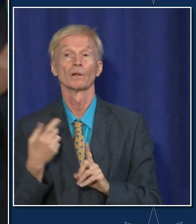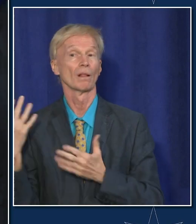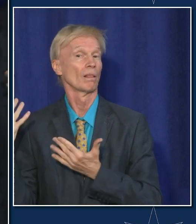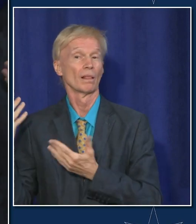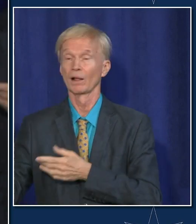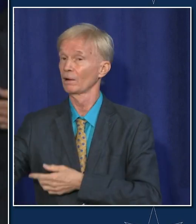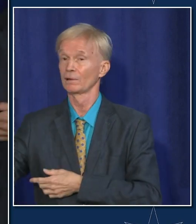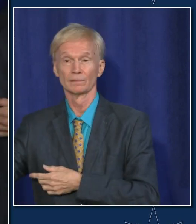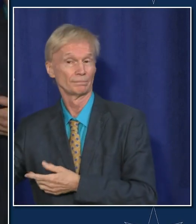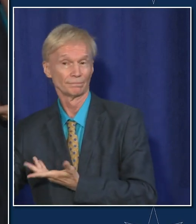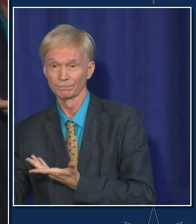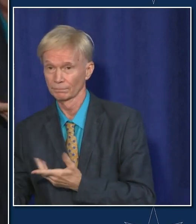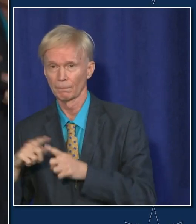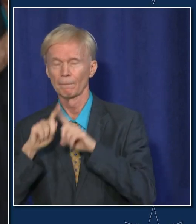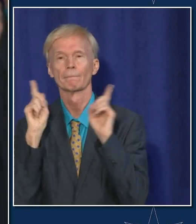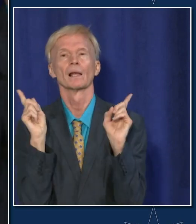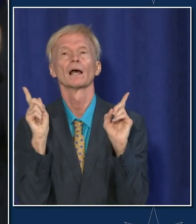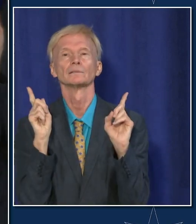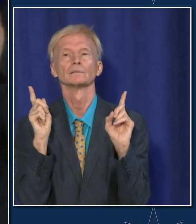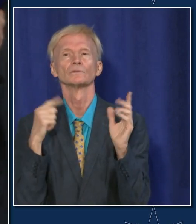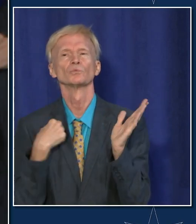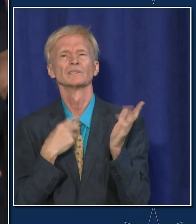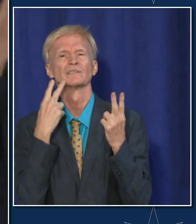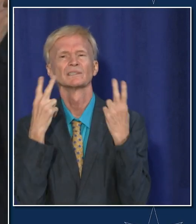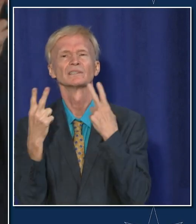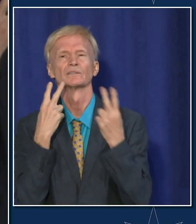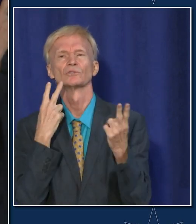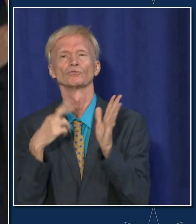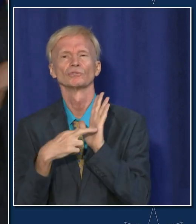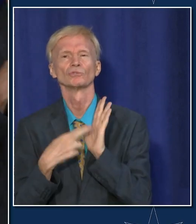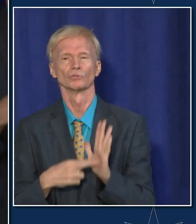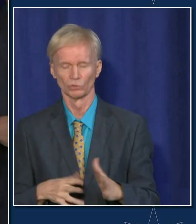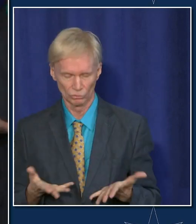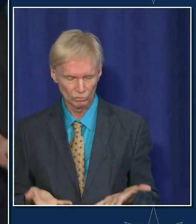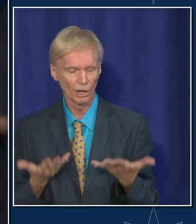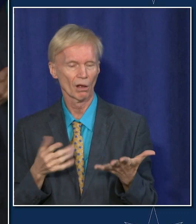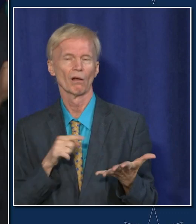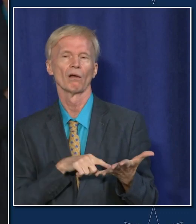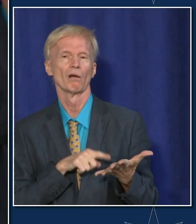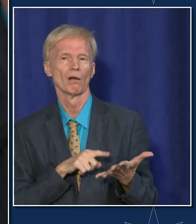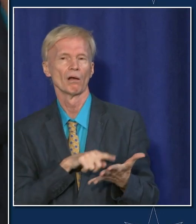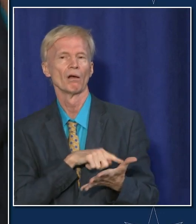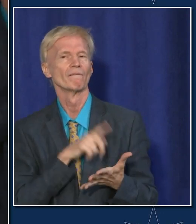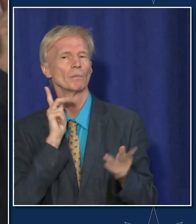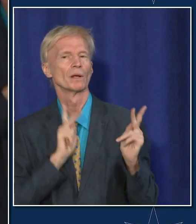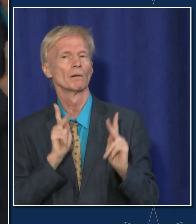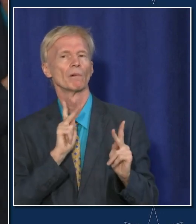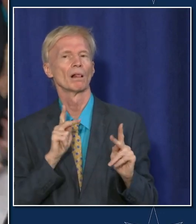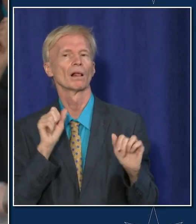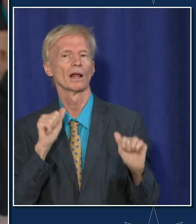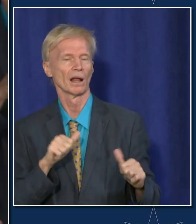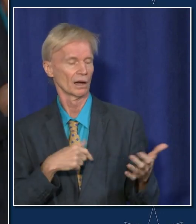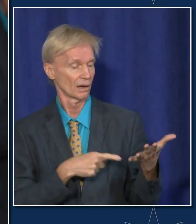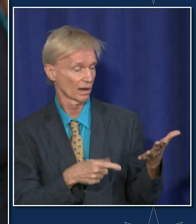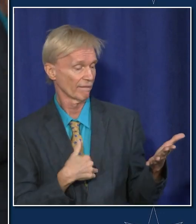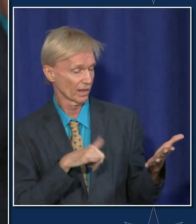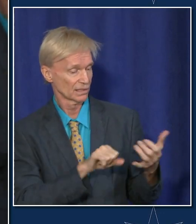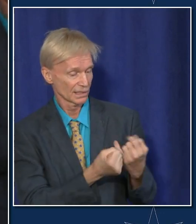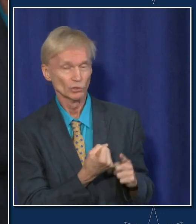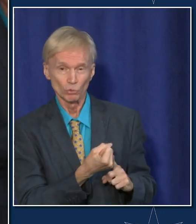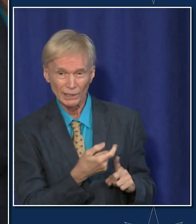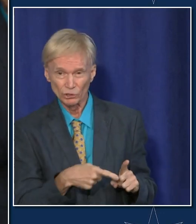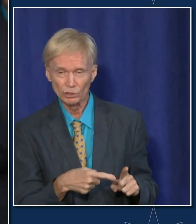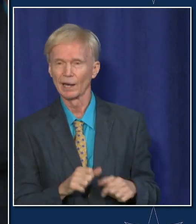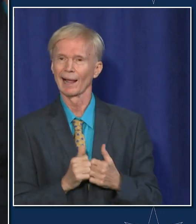there has been a number of studies looking at how well does the vaccine perform in people with different underlying conditions. And